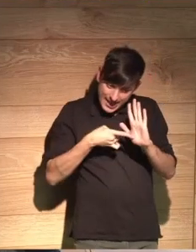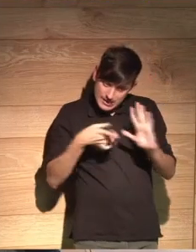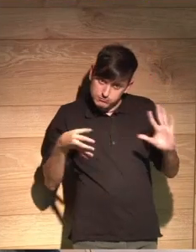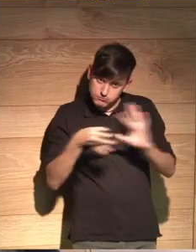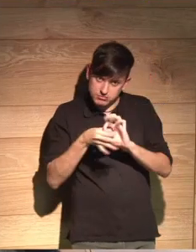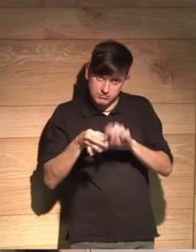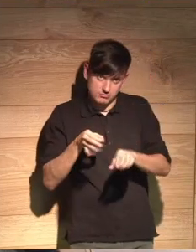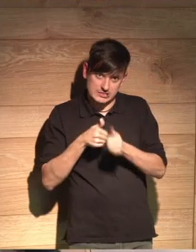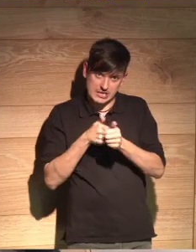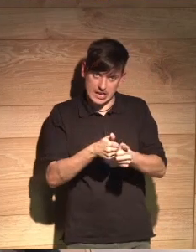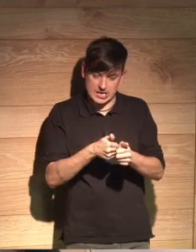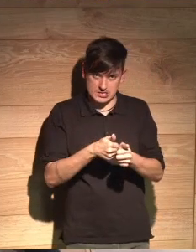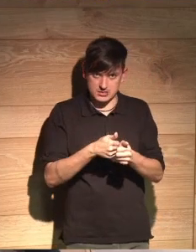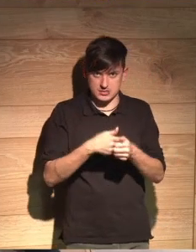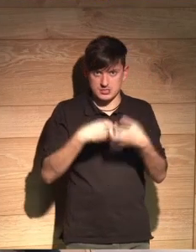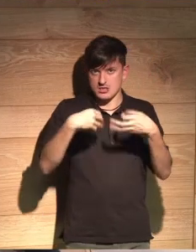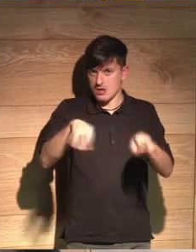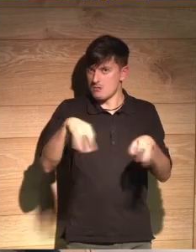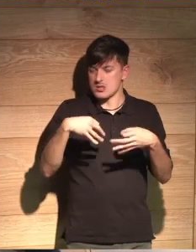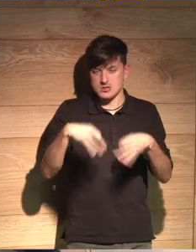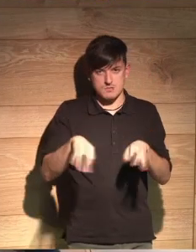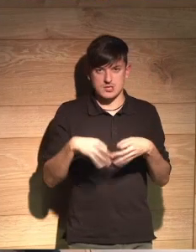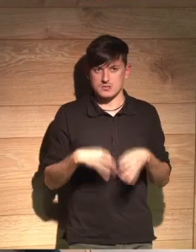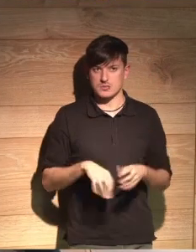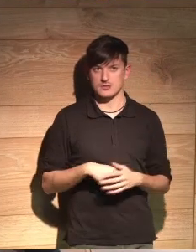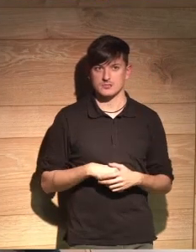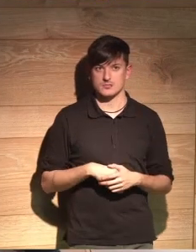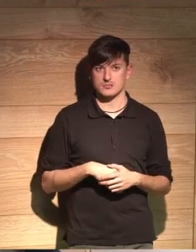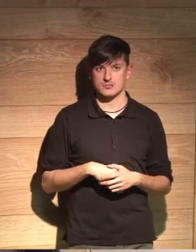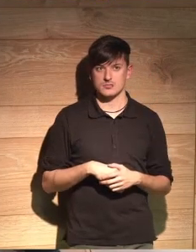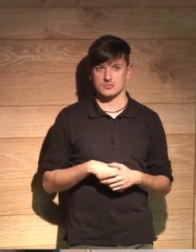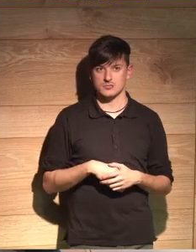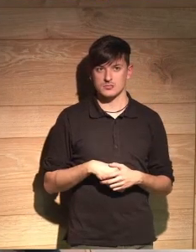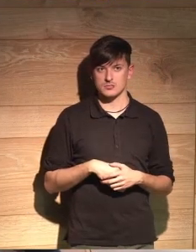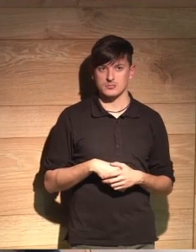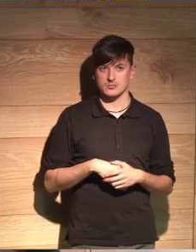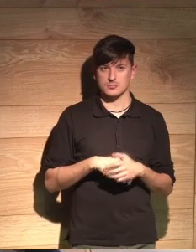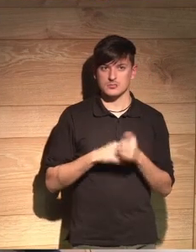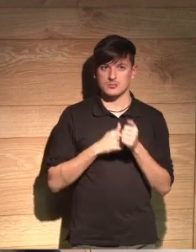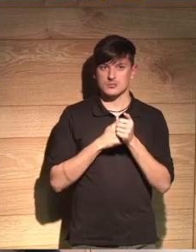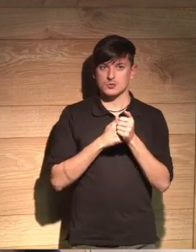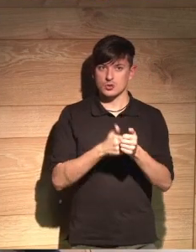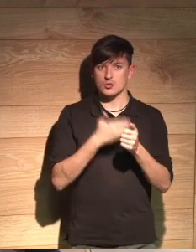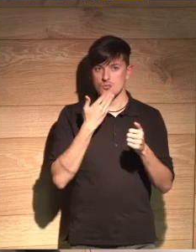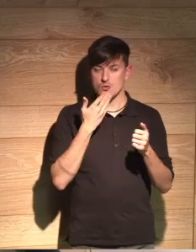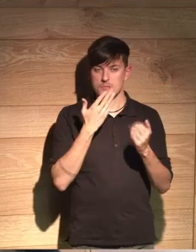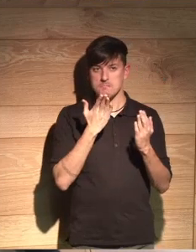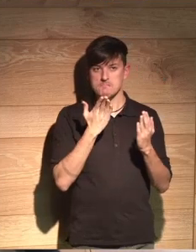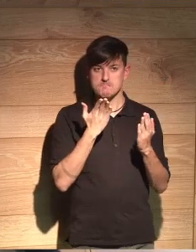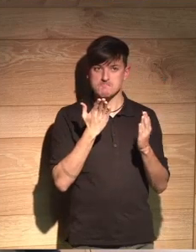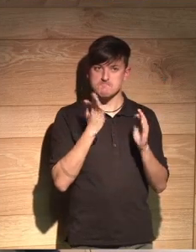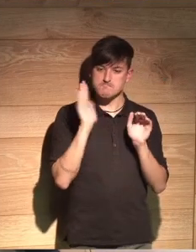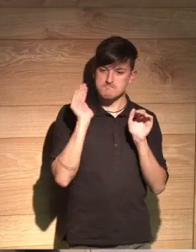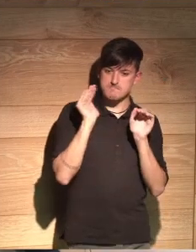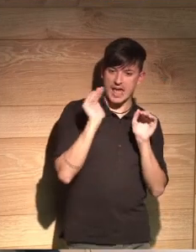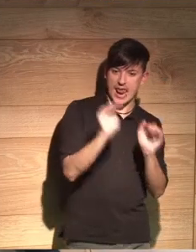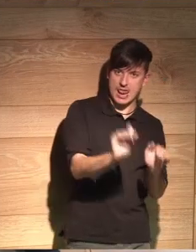follows this law. It's very simple. It takes the first one, second one, third one, and they follow a power